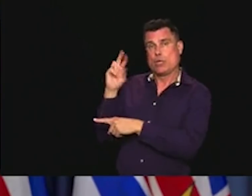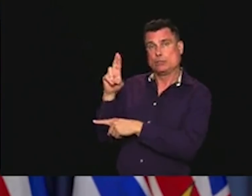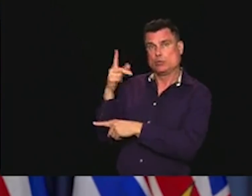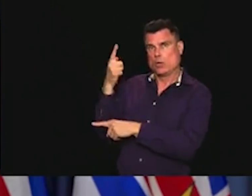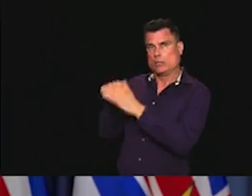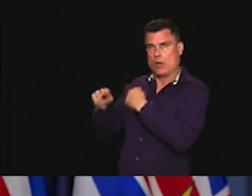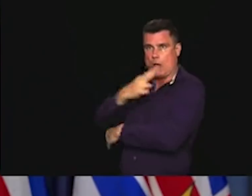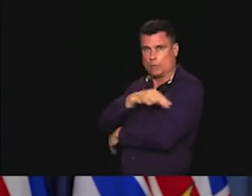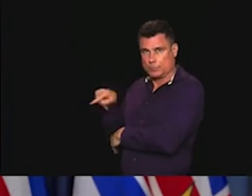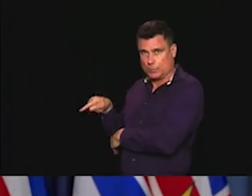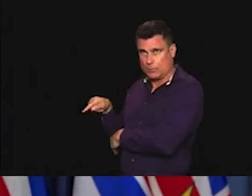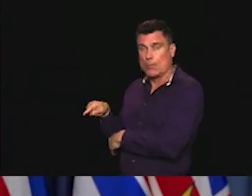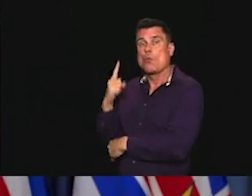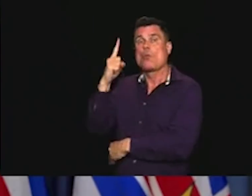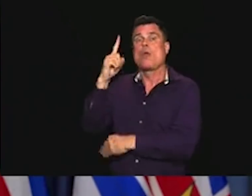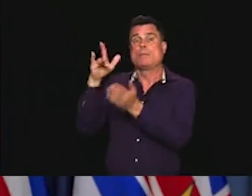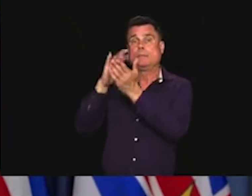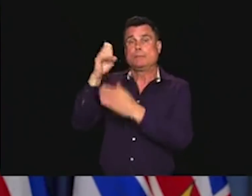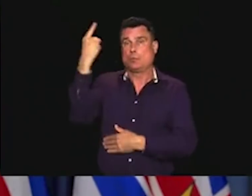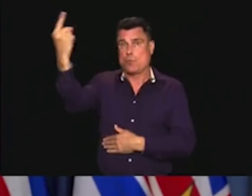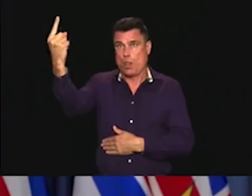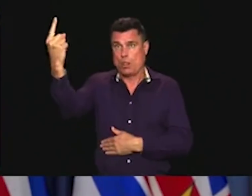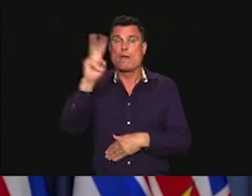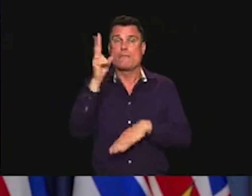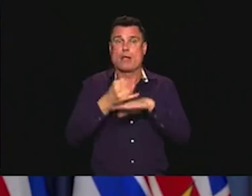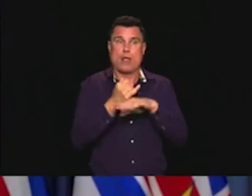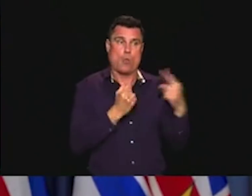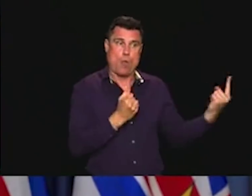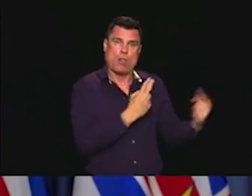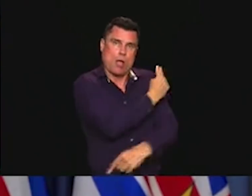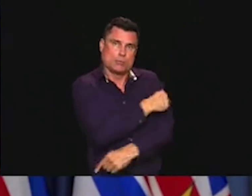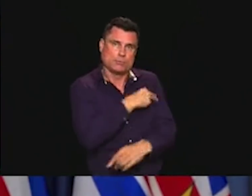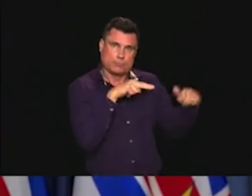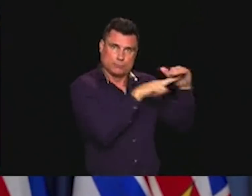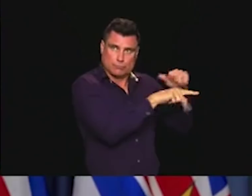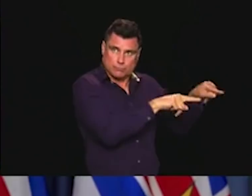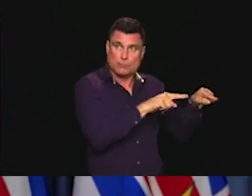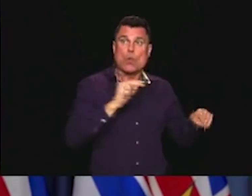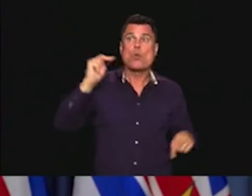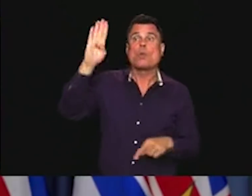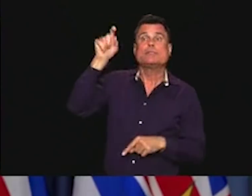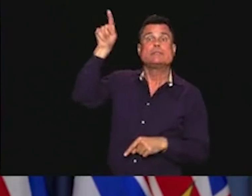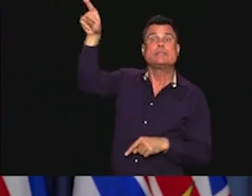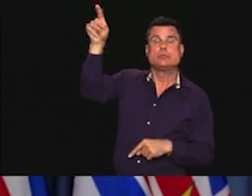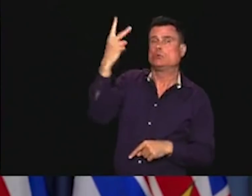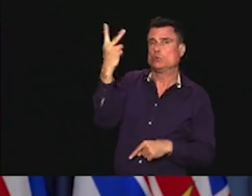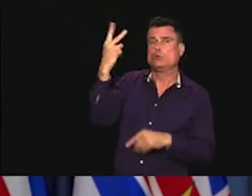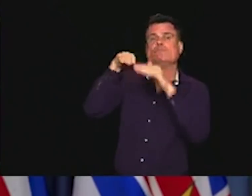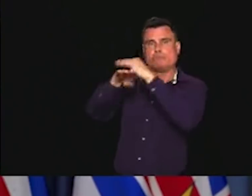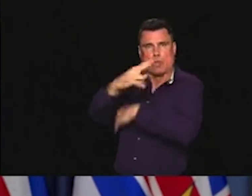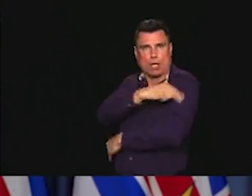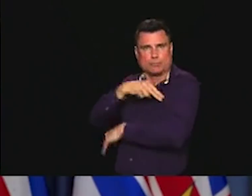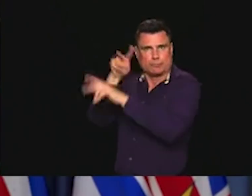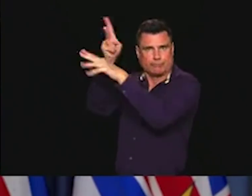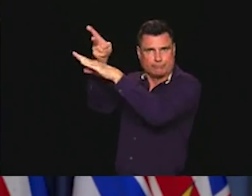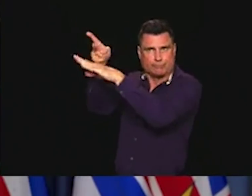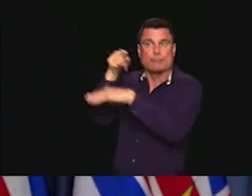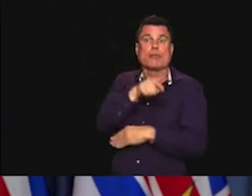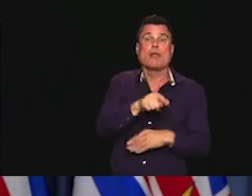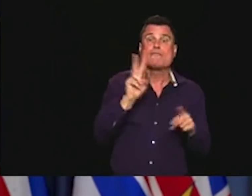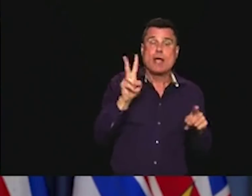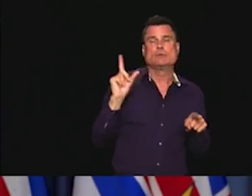today, which is obviously in and of itself positive news. When you're testing and you're looking for cases and you only find